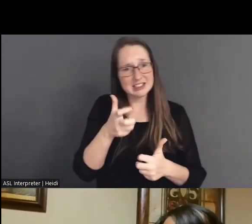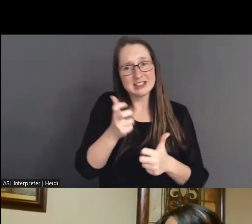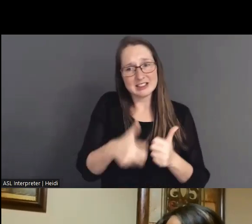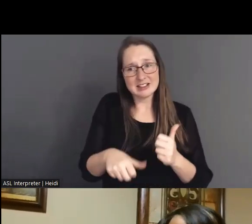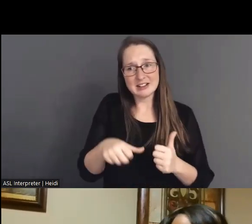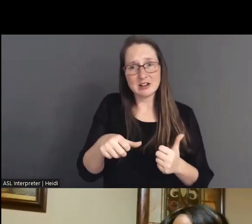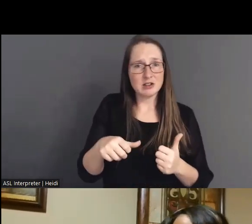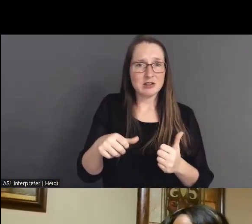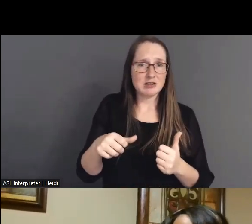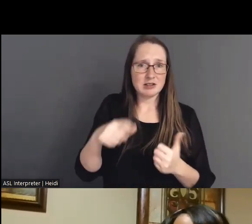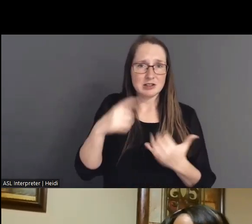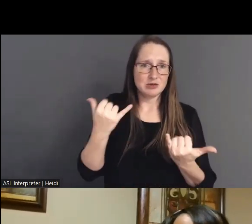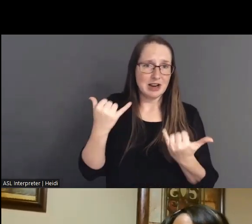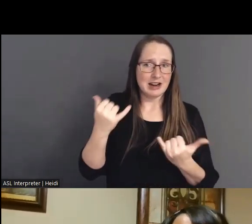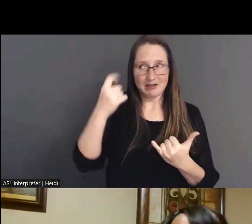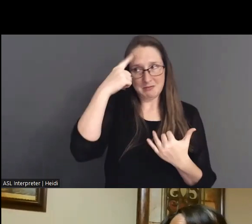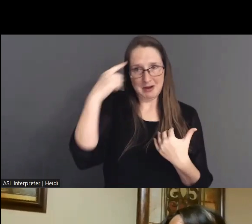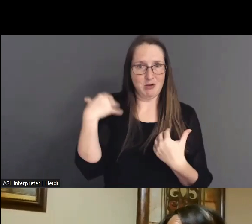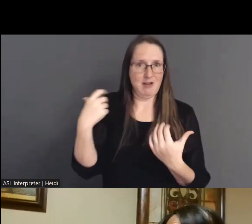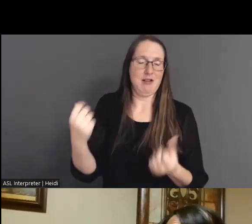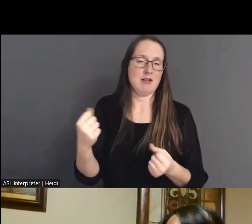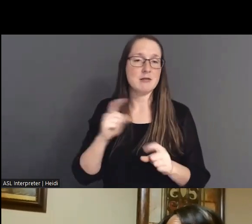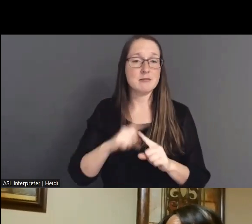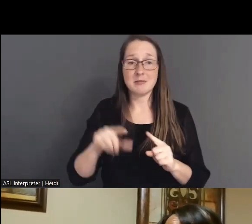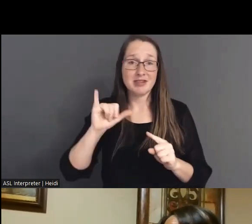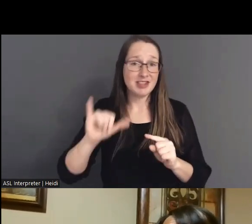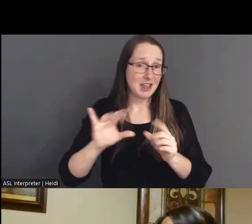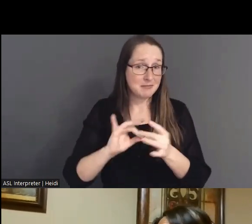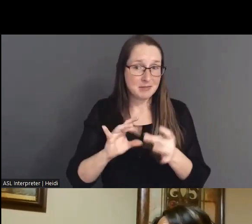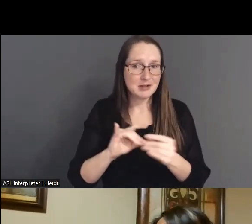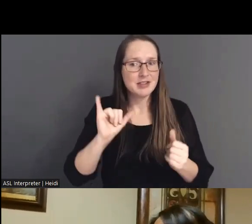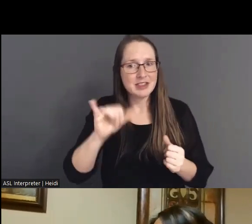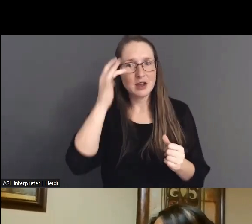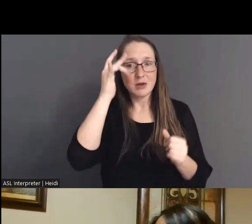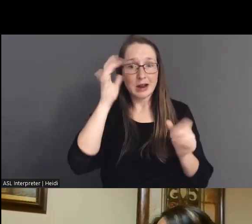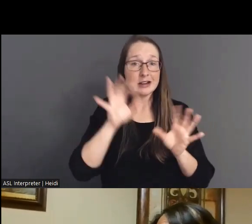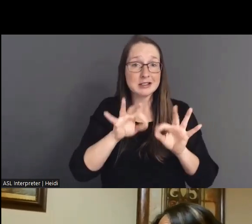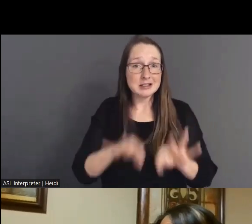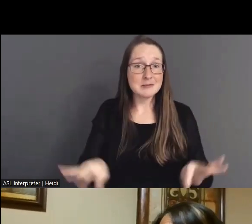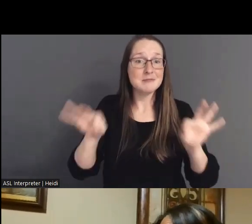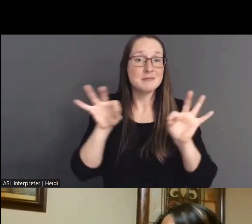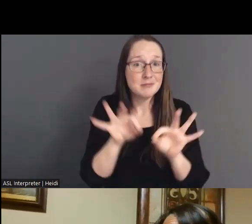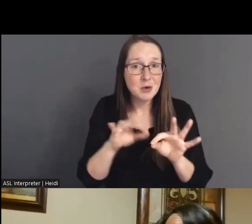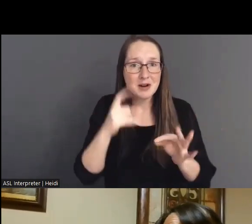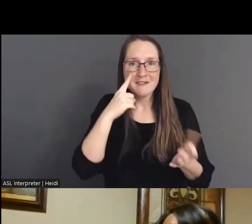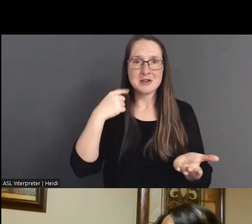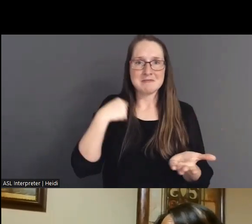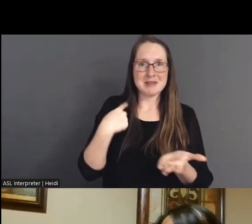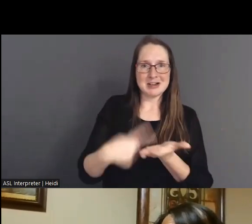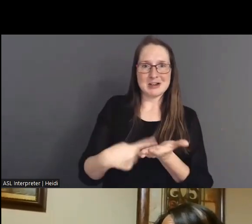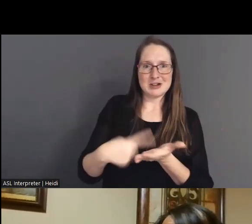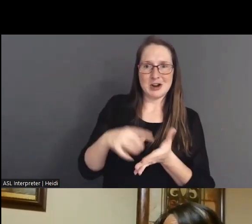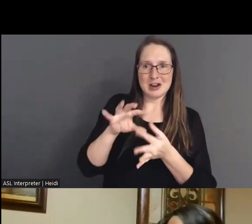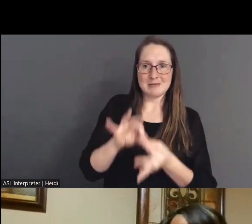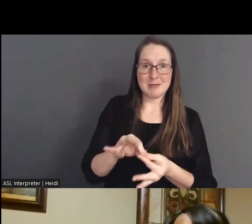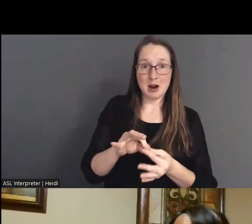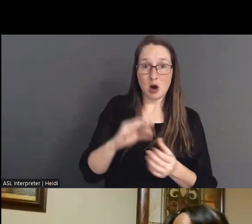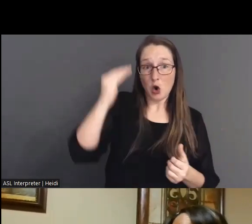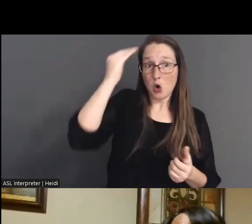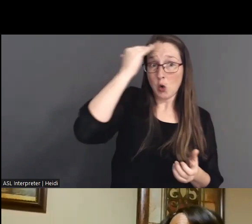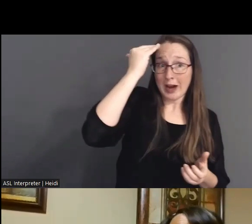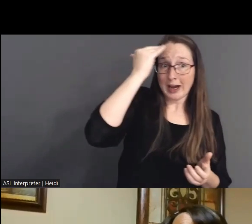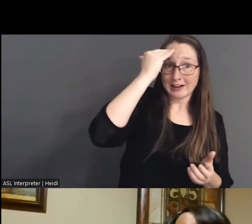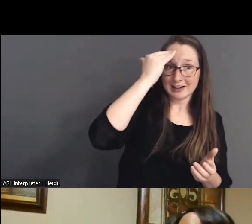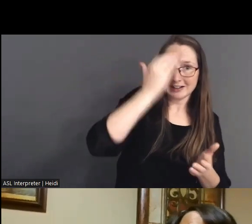an adult now. But that being said, that's why it's important to me to talk about moving from awareness